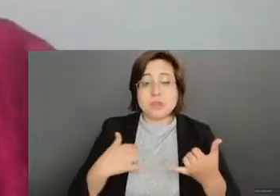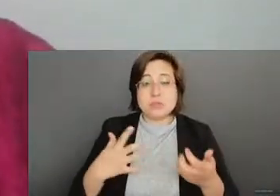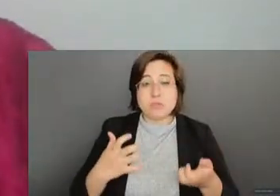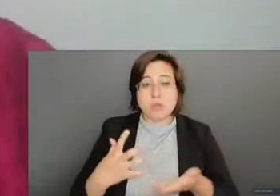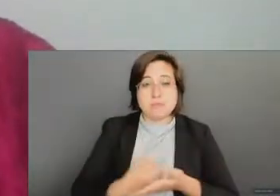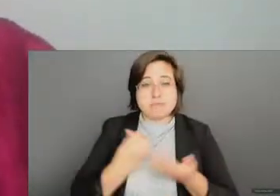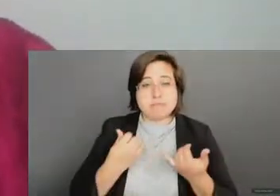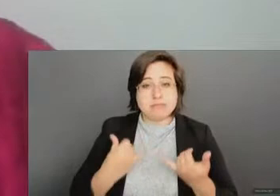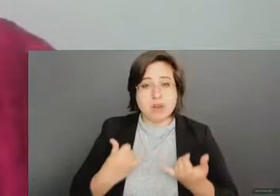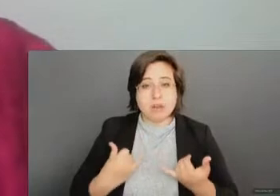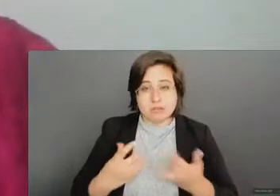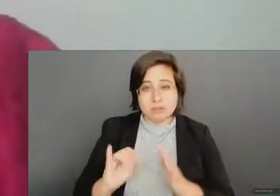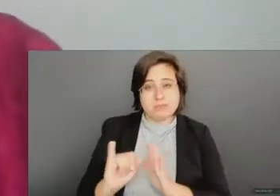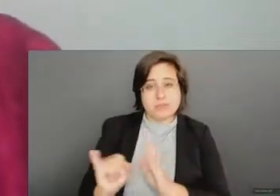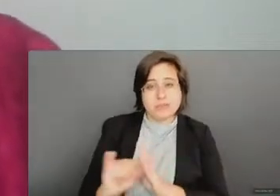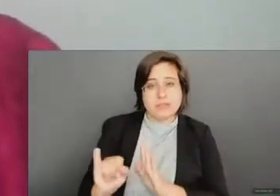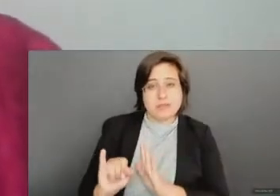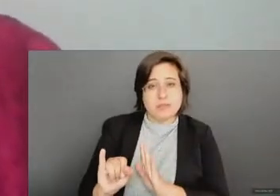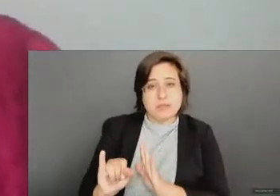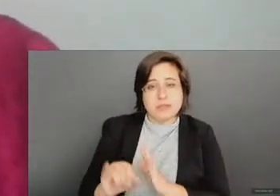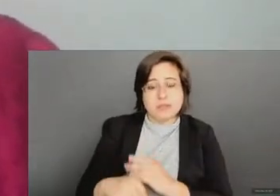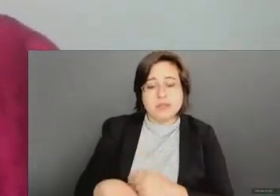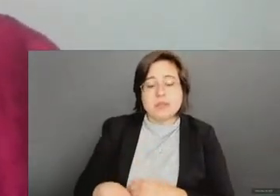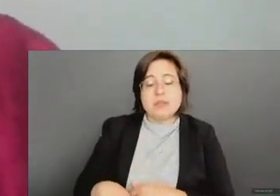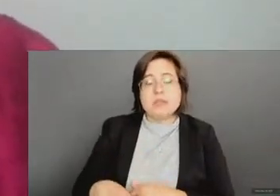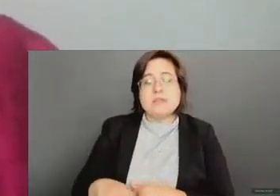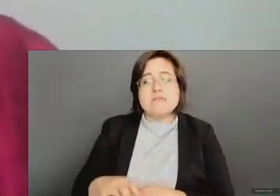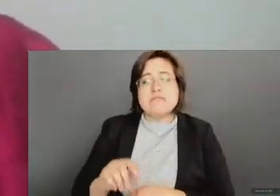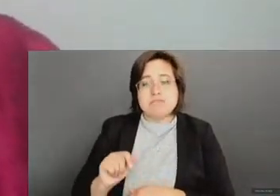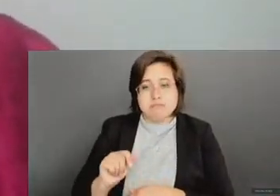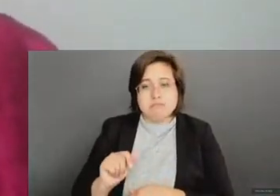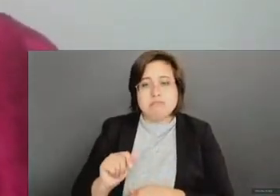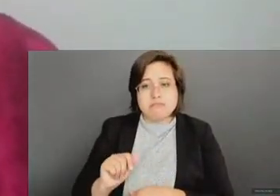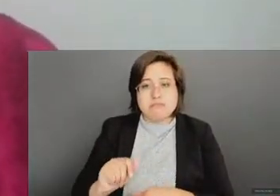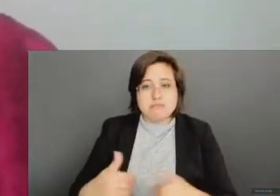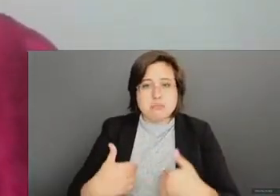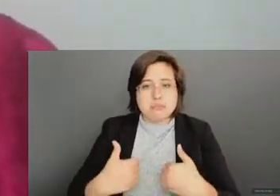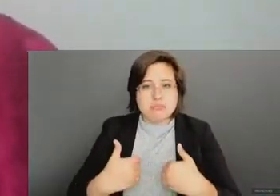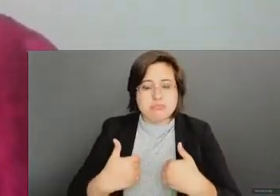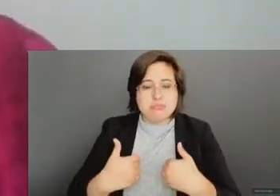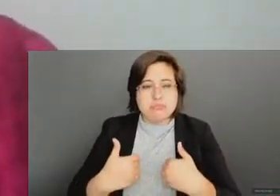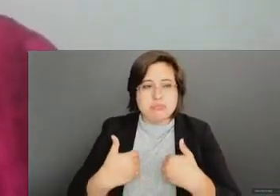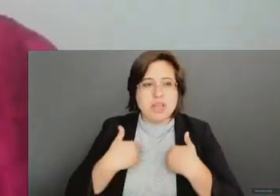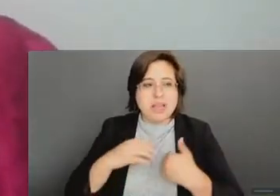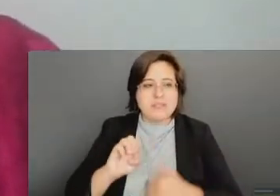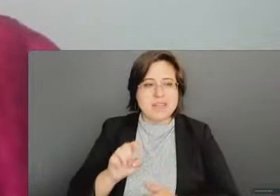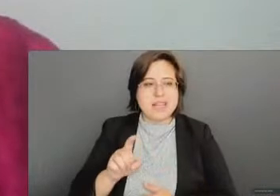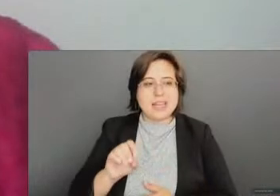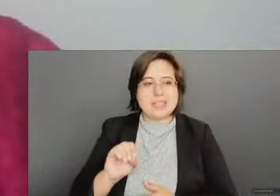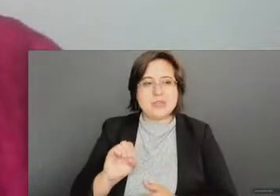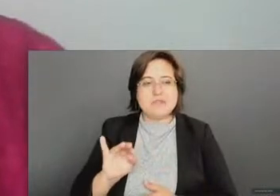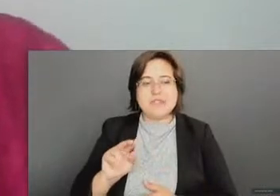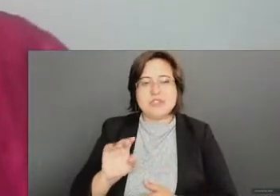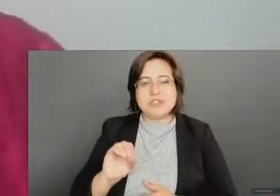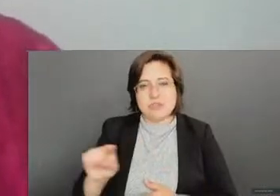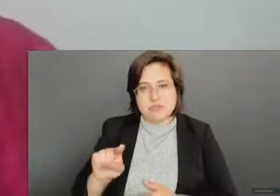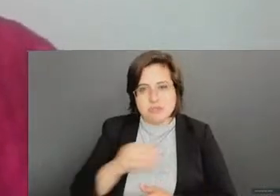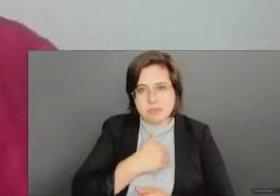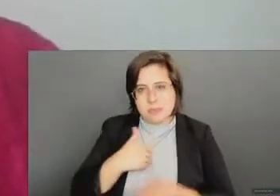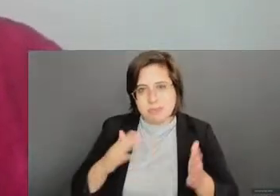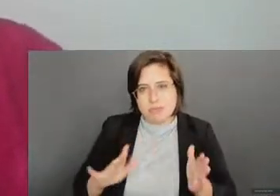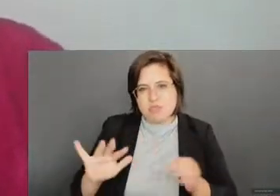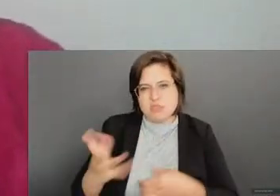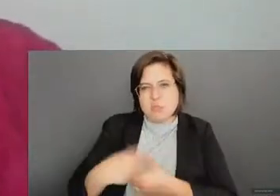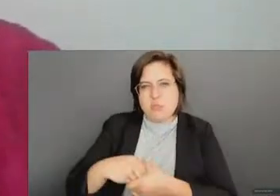to identify that we have our ex officio members that are part